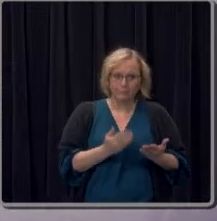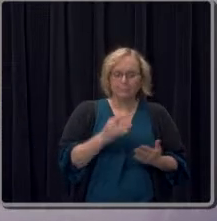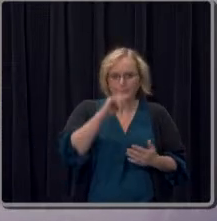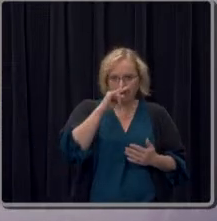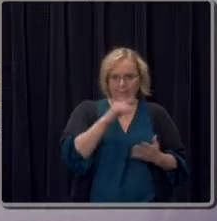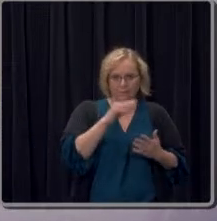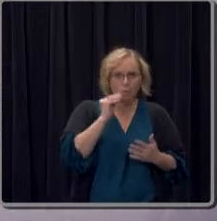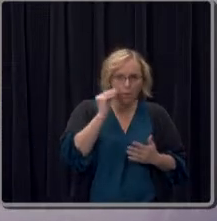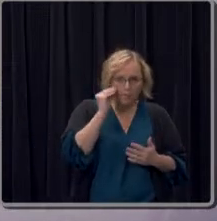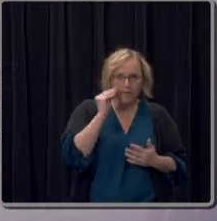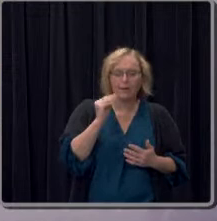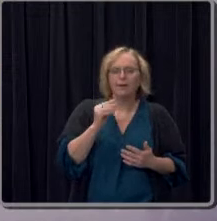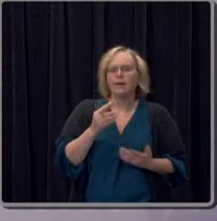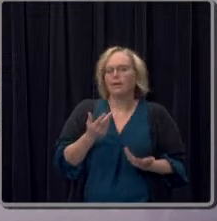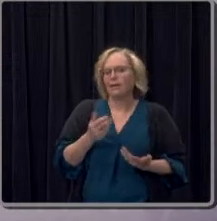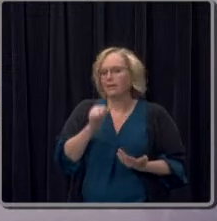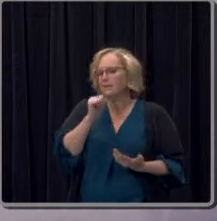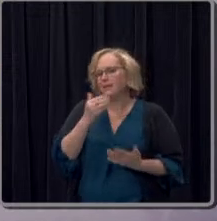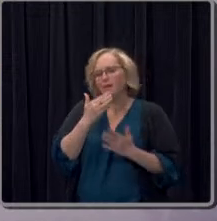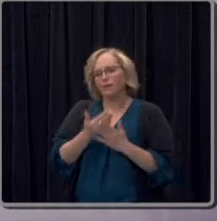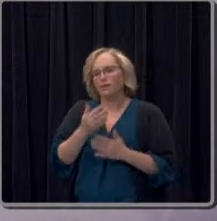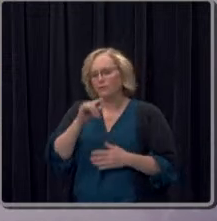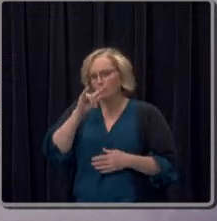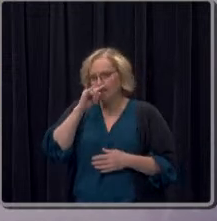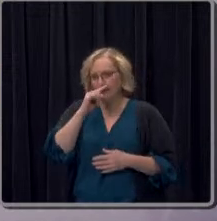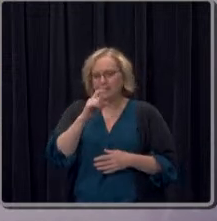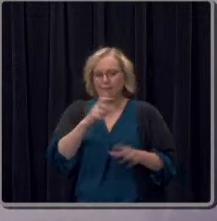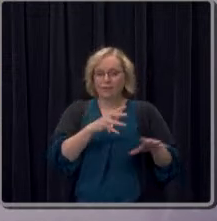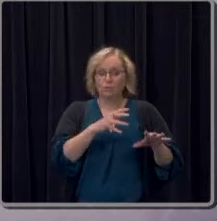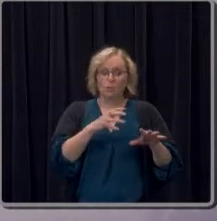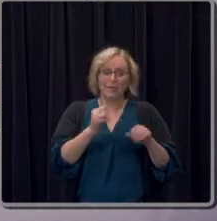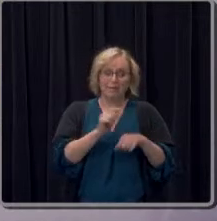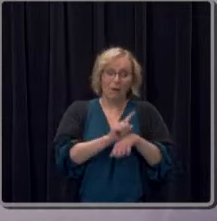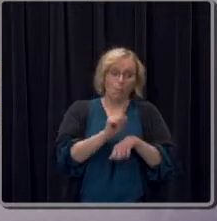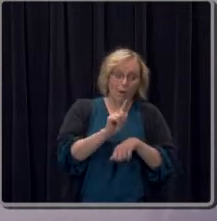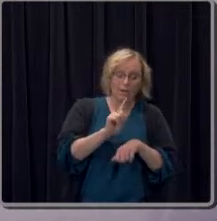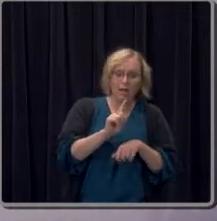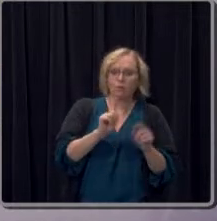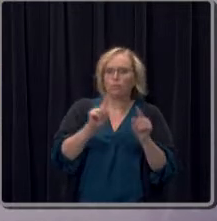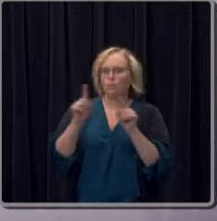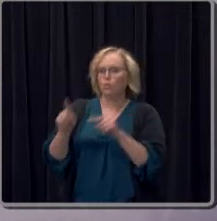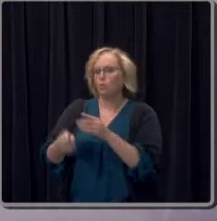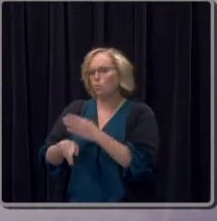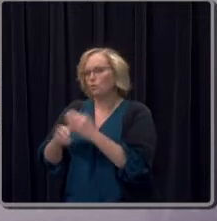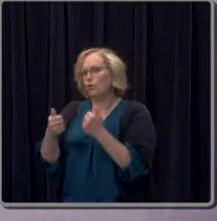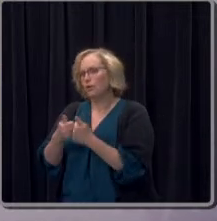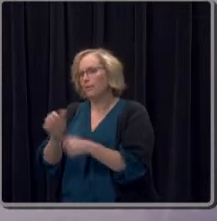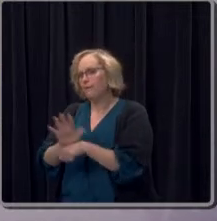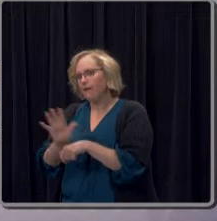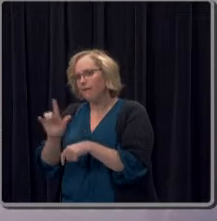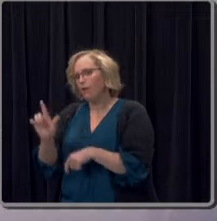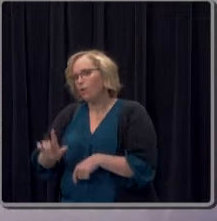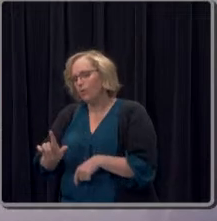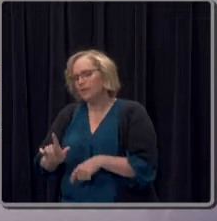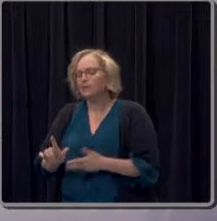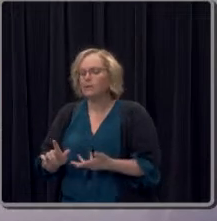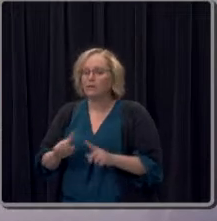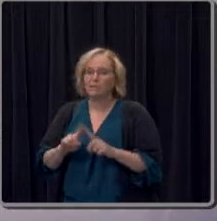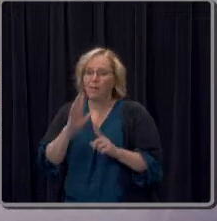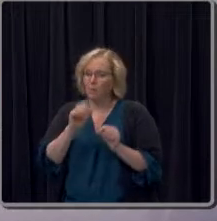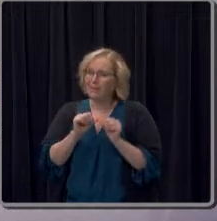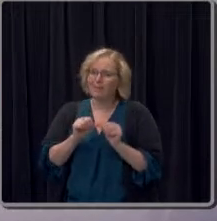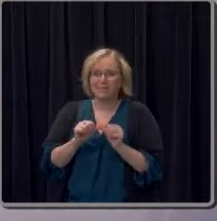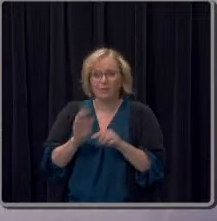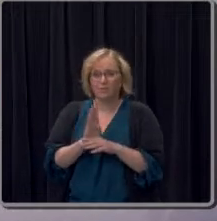at 1 o'clock for a 5 o'clock soccer game in Lawrence. So again, that will continue to be there.